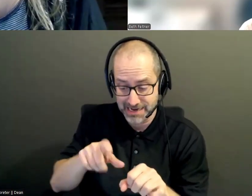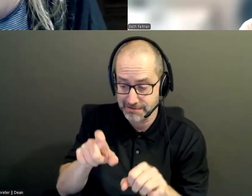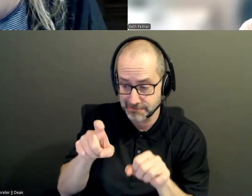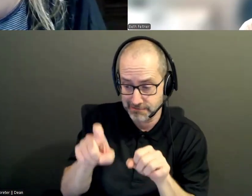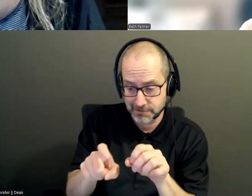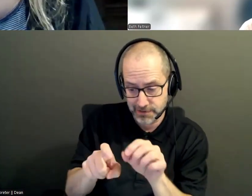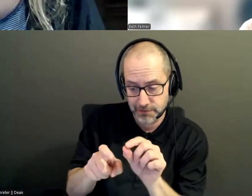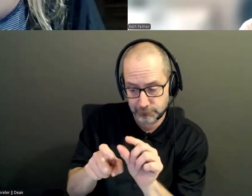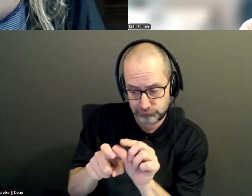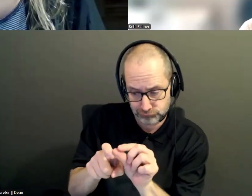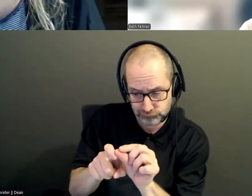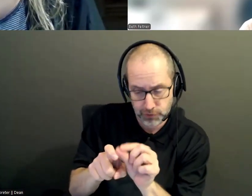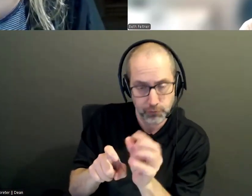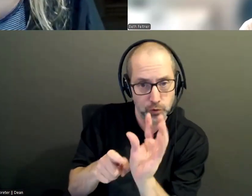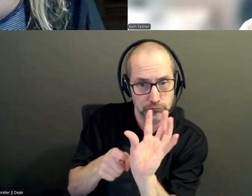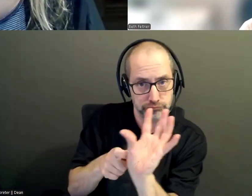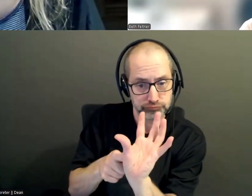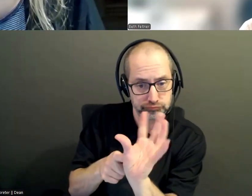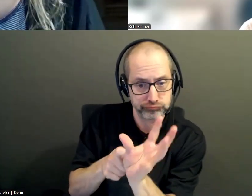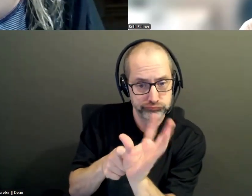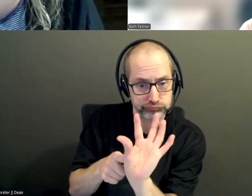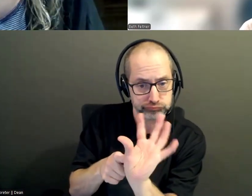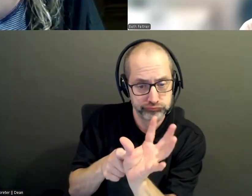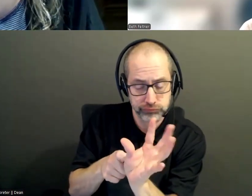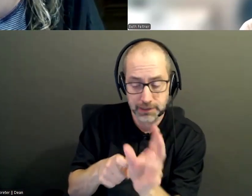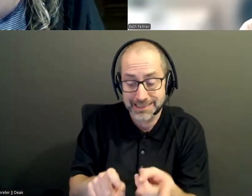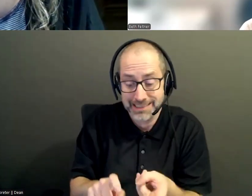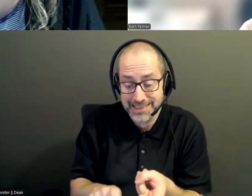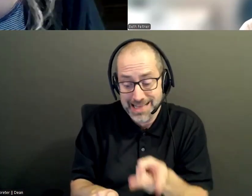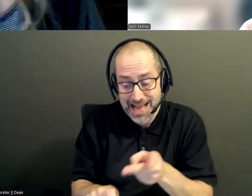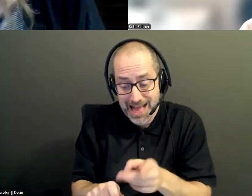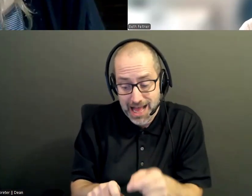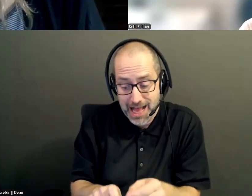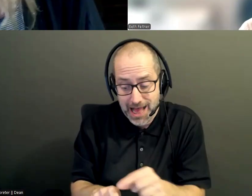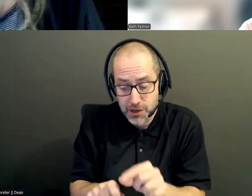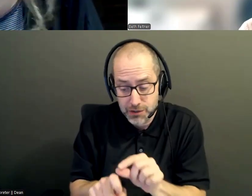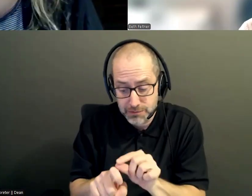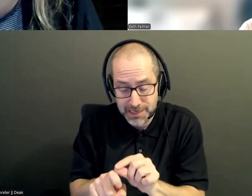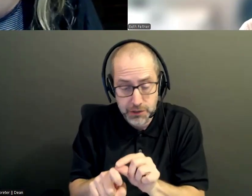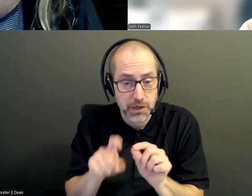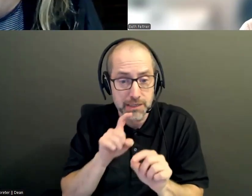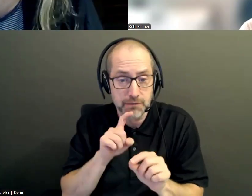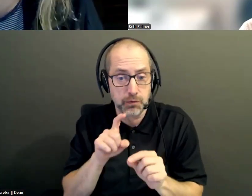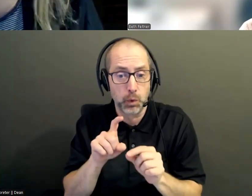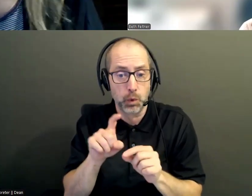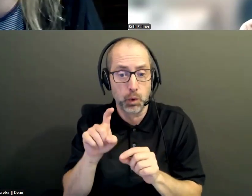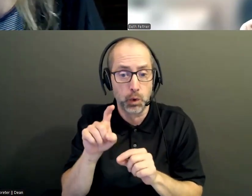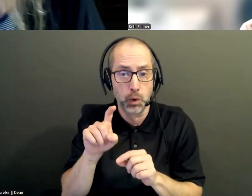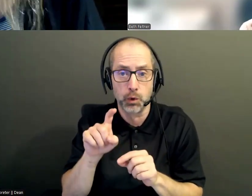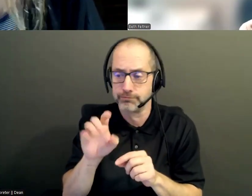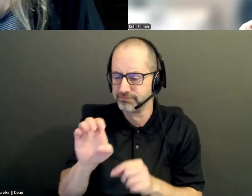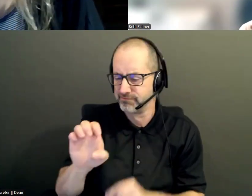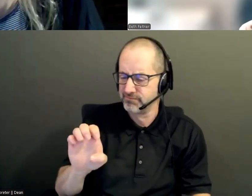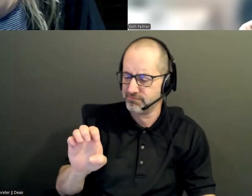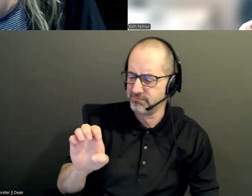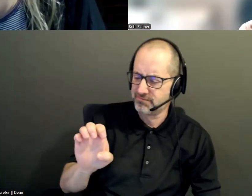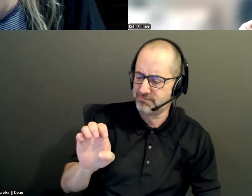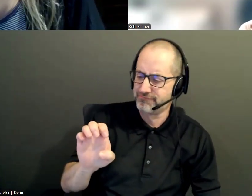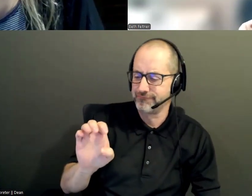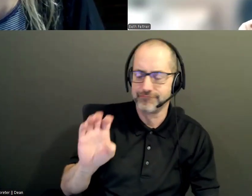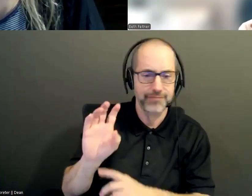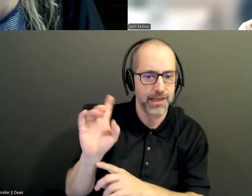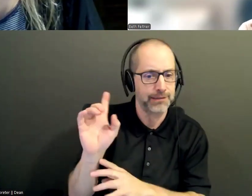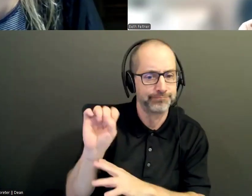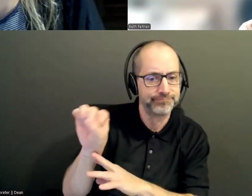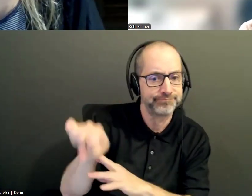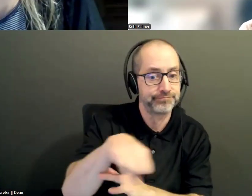The other has a sensor of like an accelerometer. So are we turning our head side to side? And then